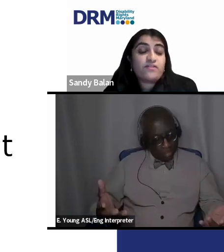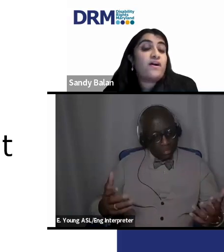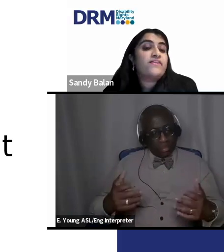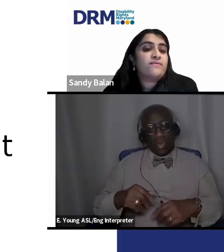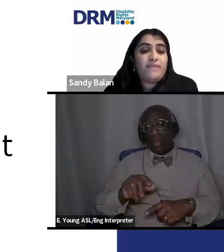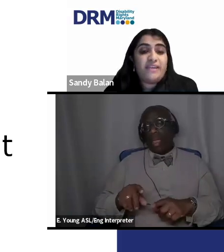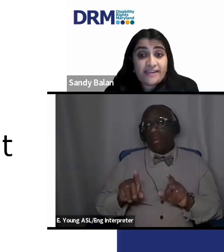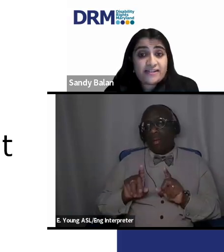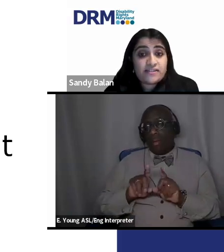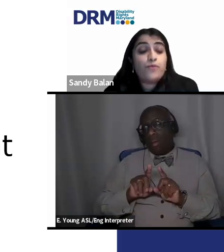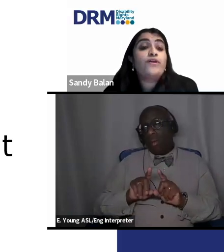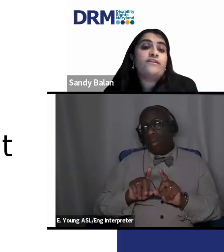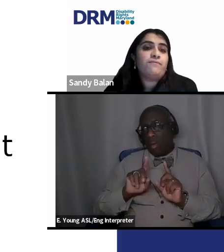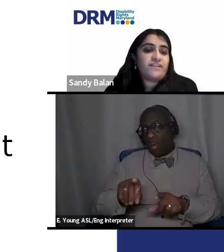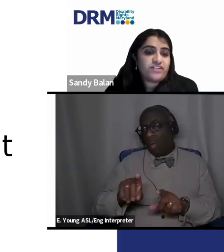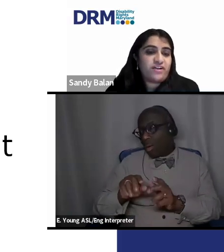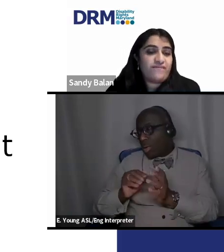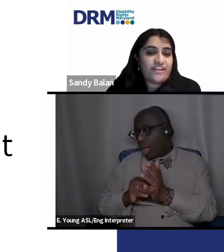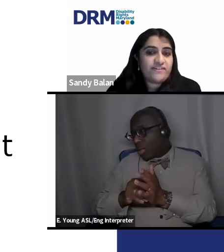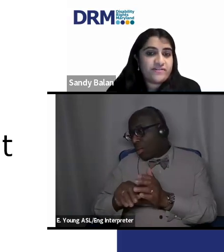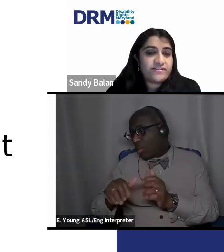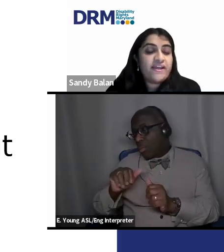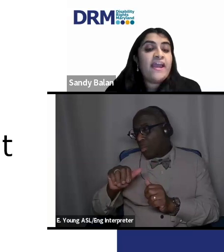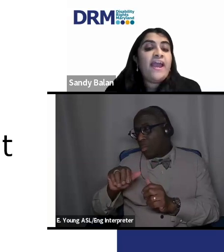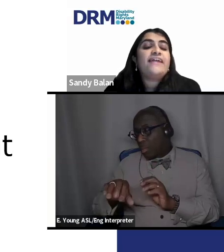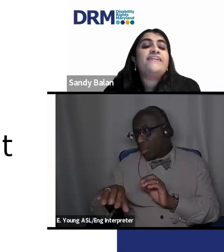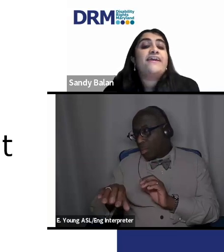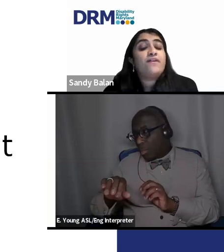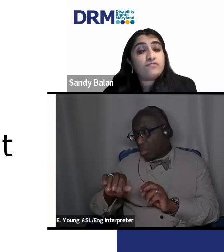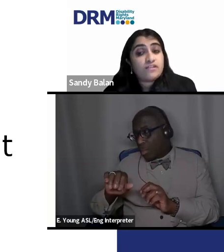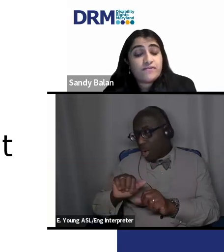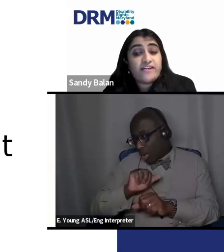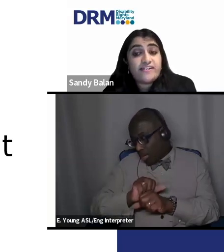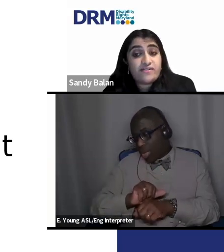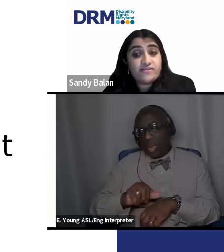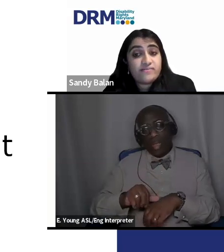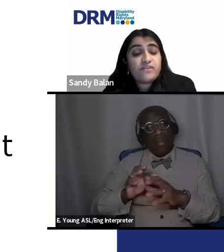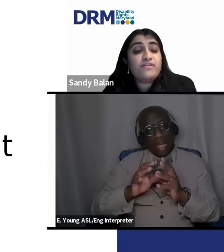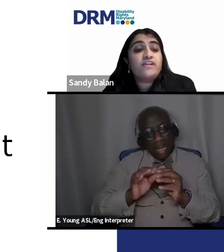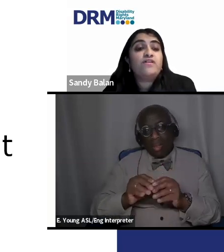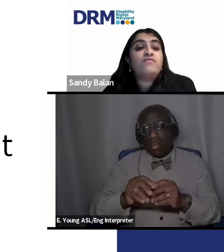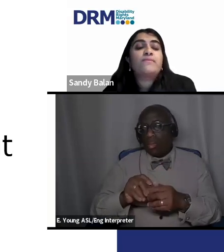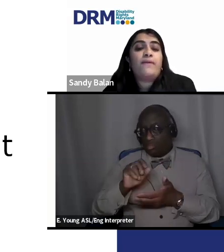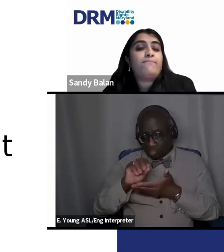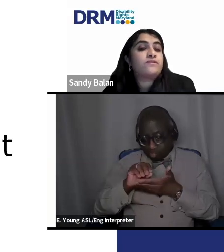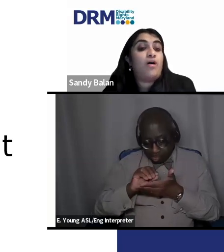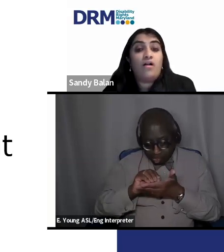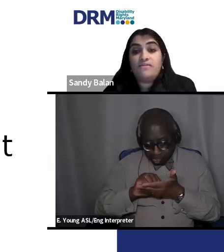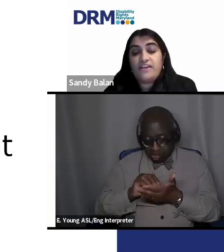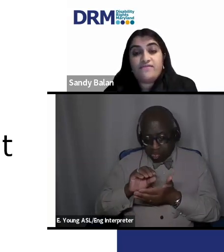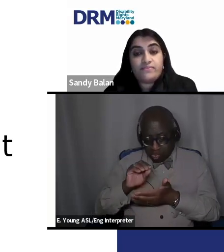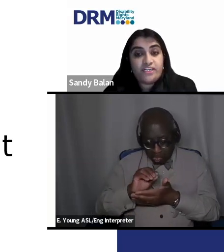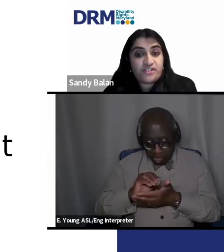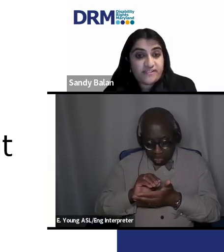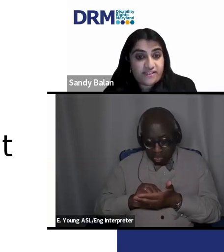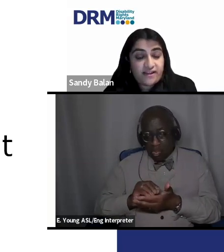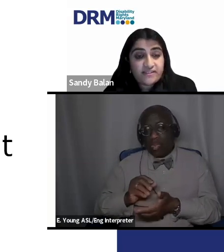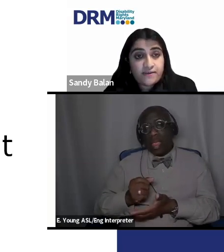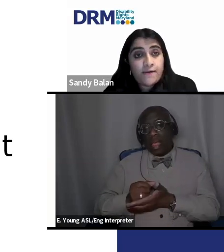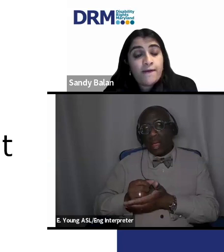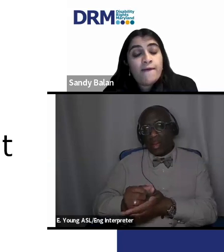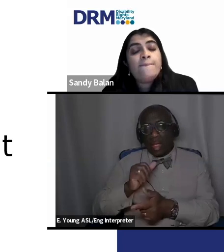doctor's appointments or other meetings with the permission of the adult and take notes for the adult so the adult remembers all of the